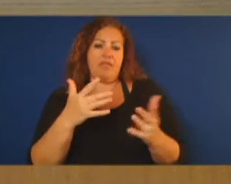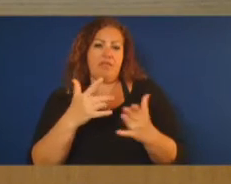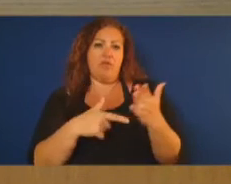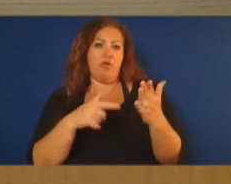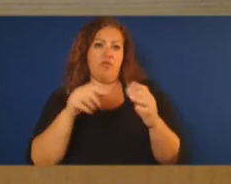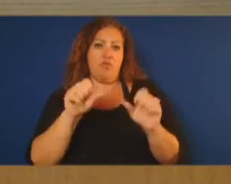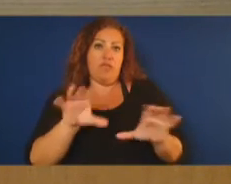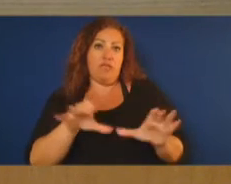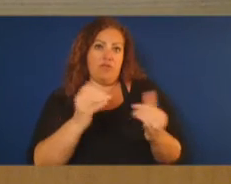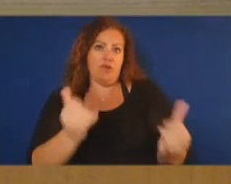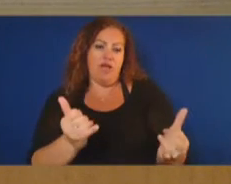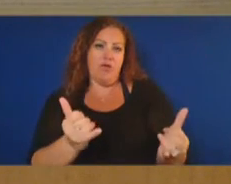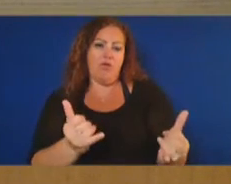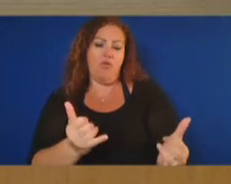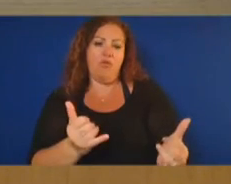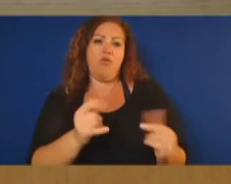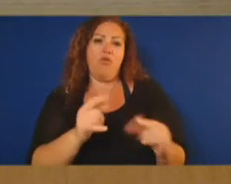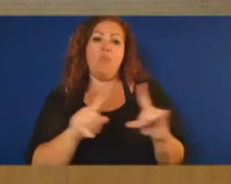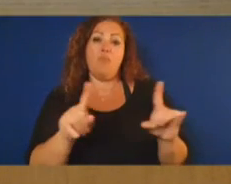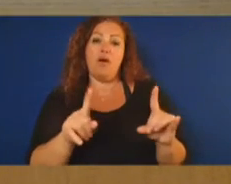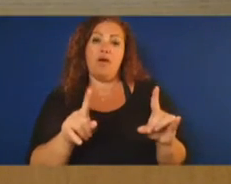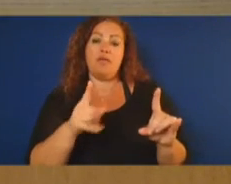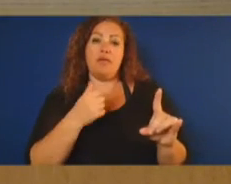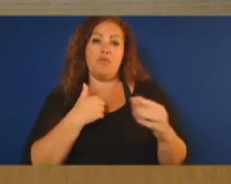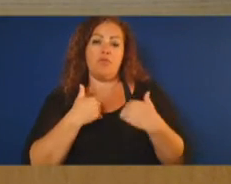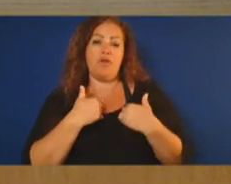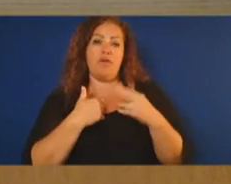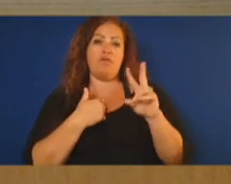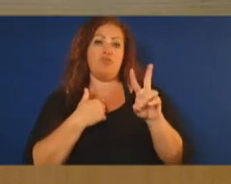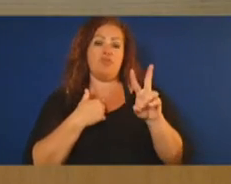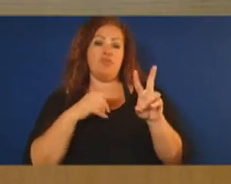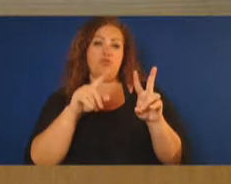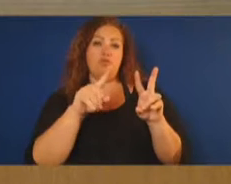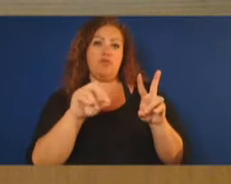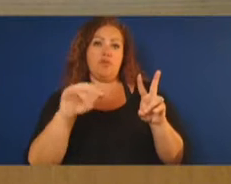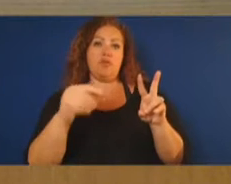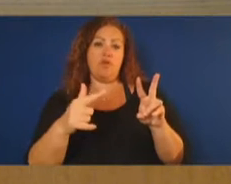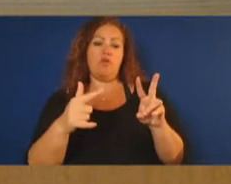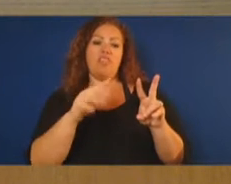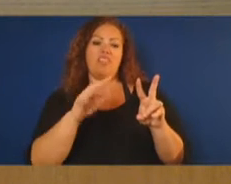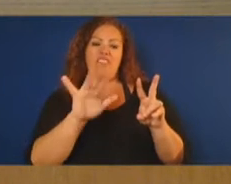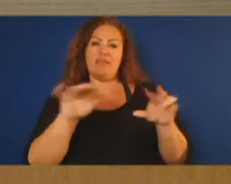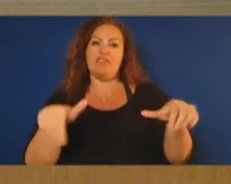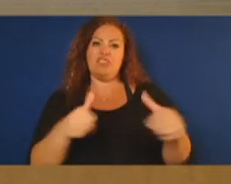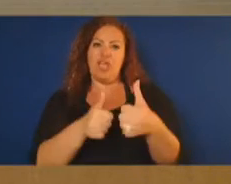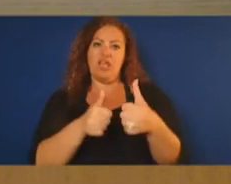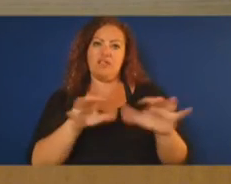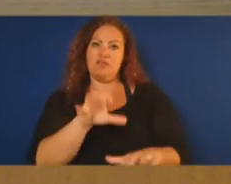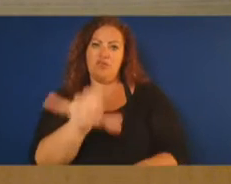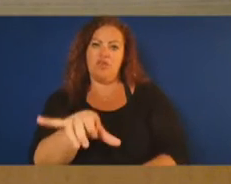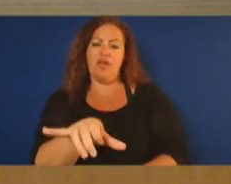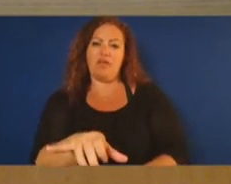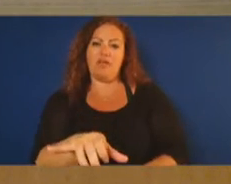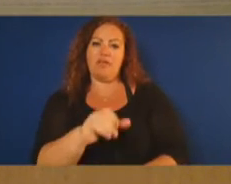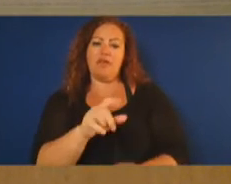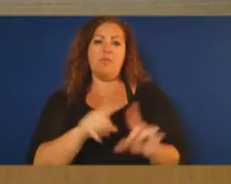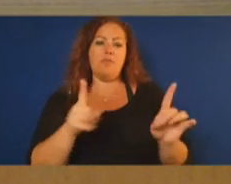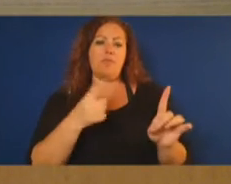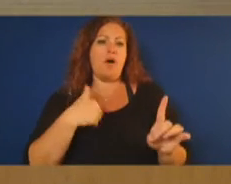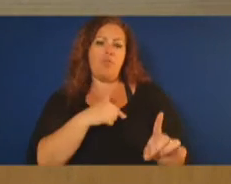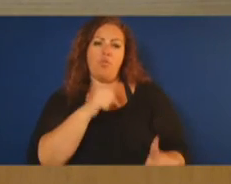now now the fact that we have two zoning makes it challenging to do that so uh but we're